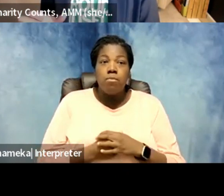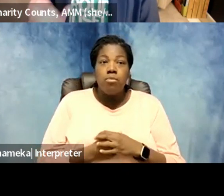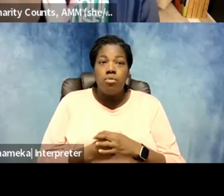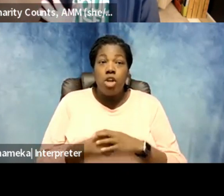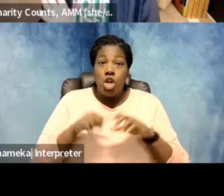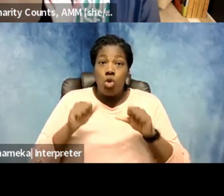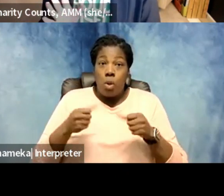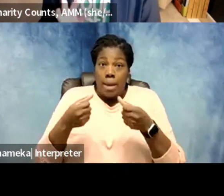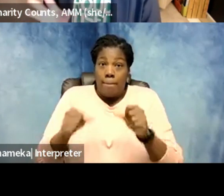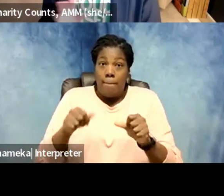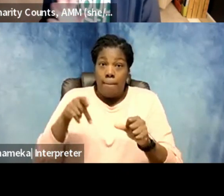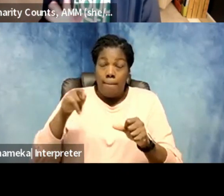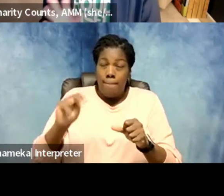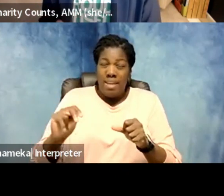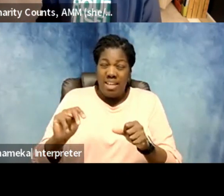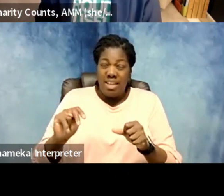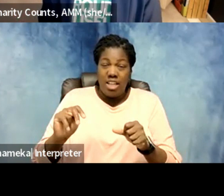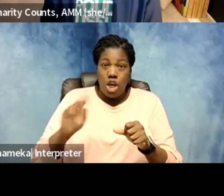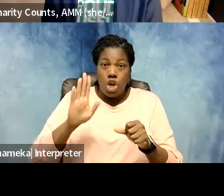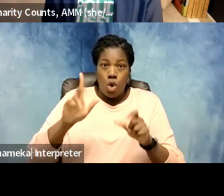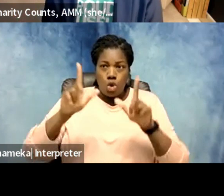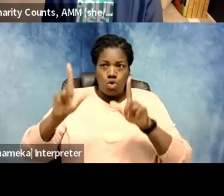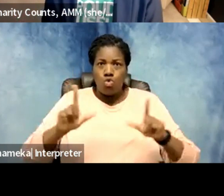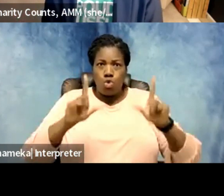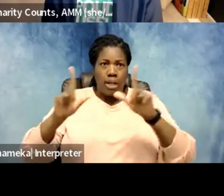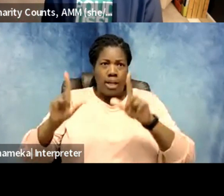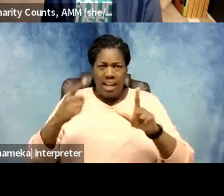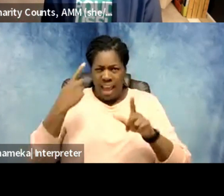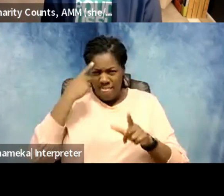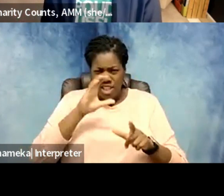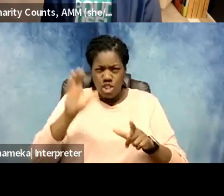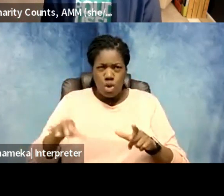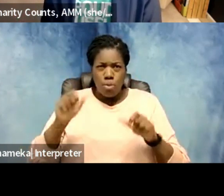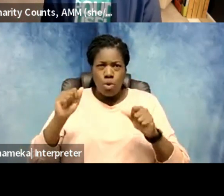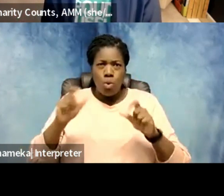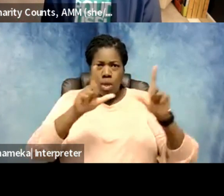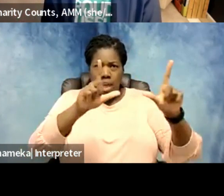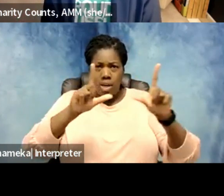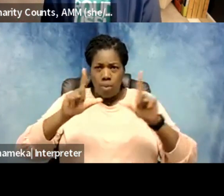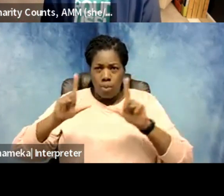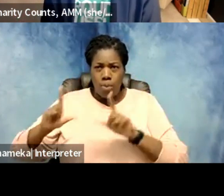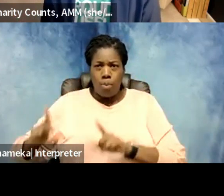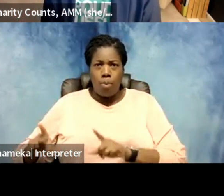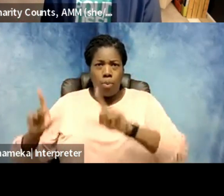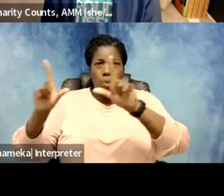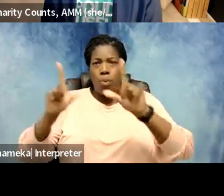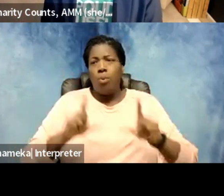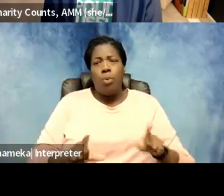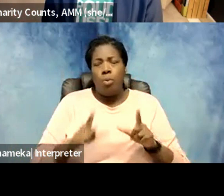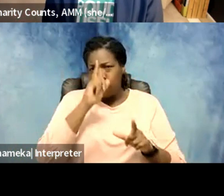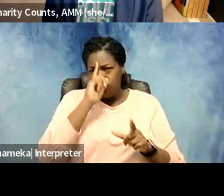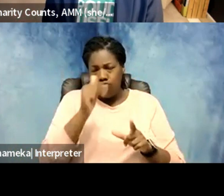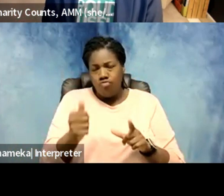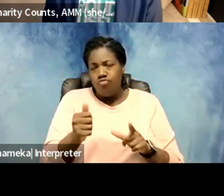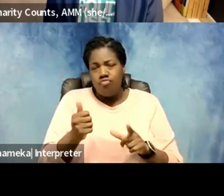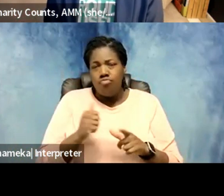You can pin her on your screen wherever you would like. I think in Zoom now, you could even drag and drop that video wherever you would like it to be on screen. Feel